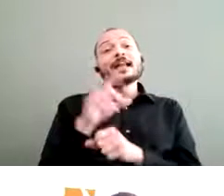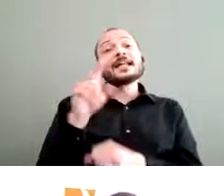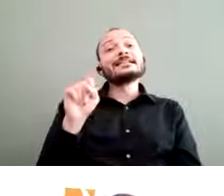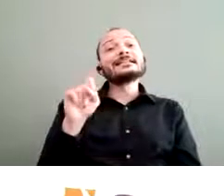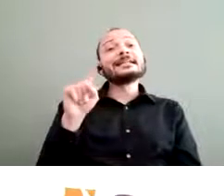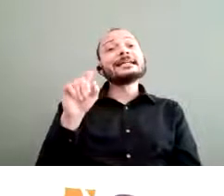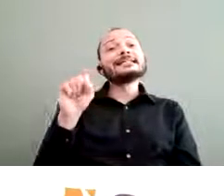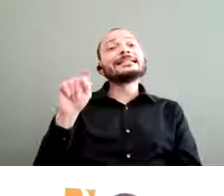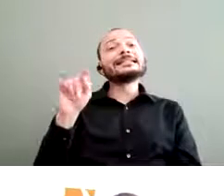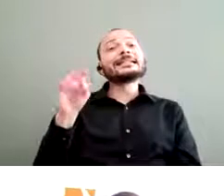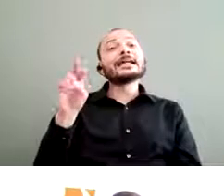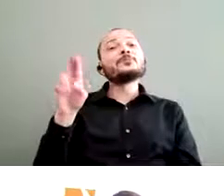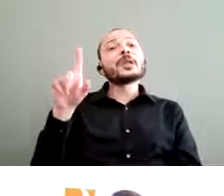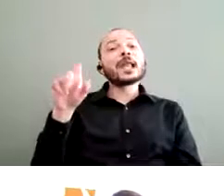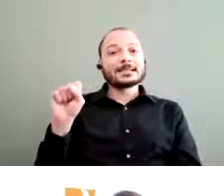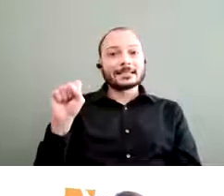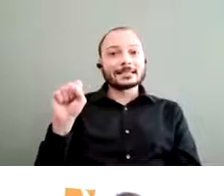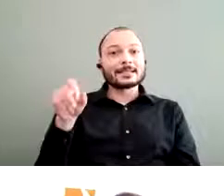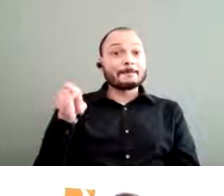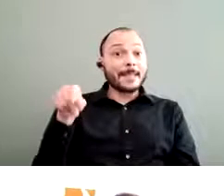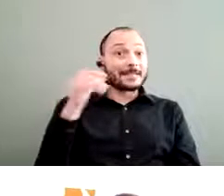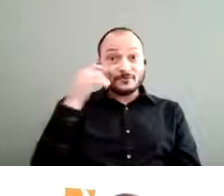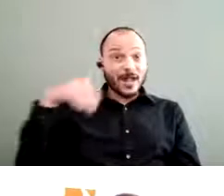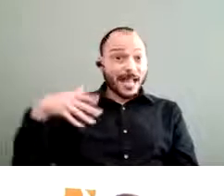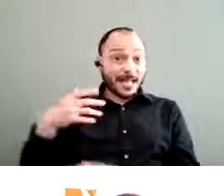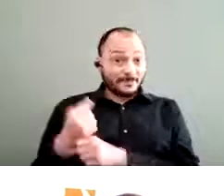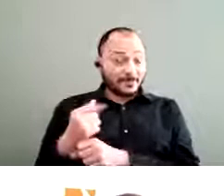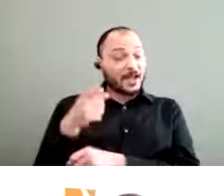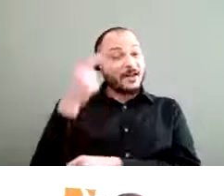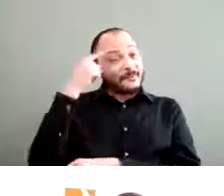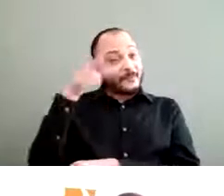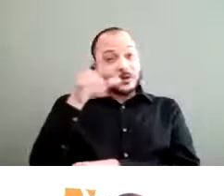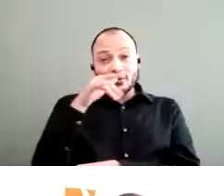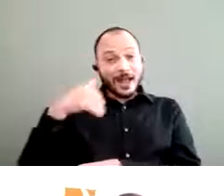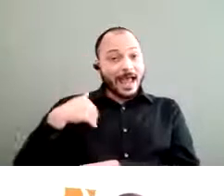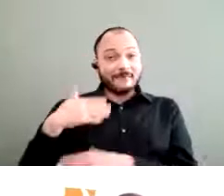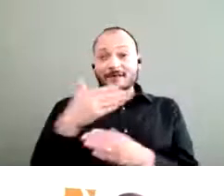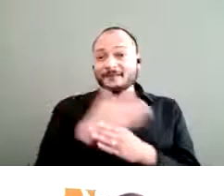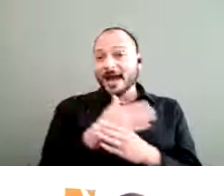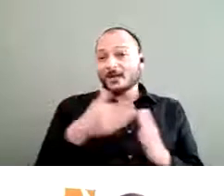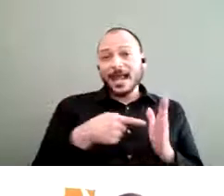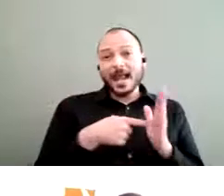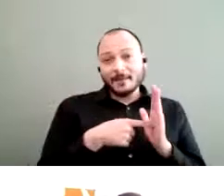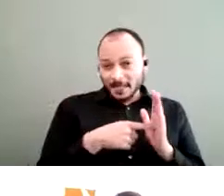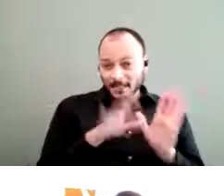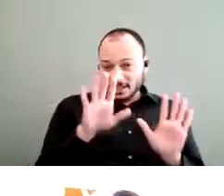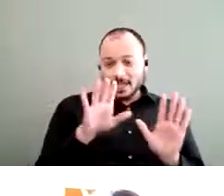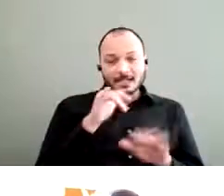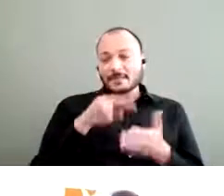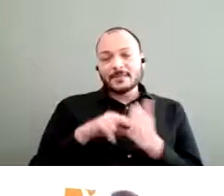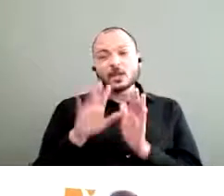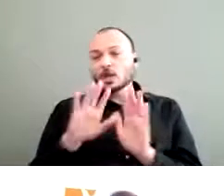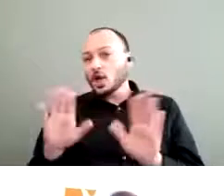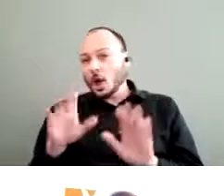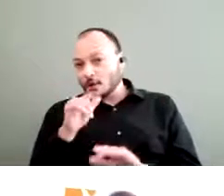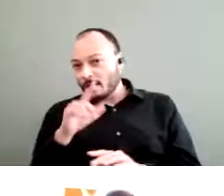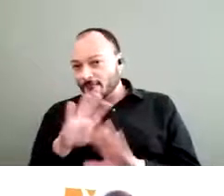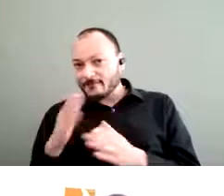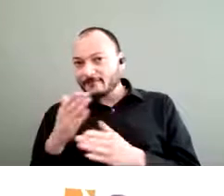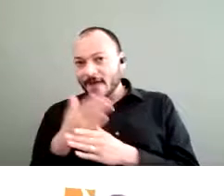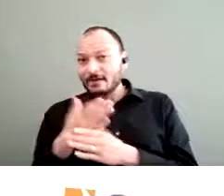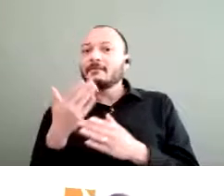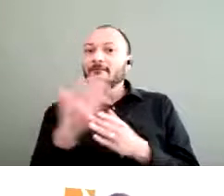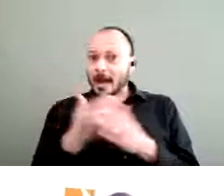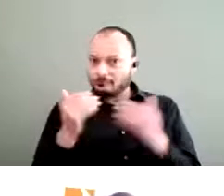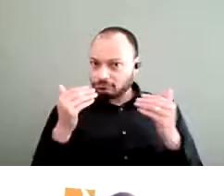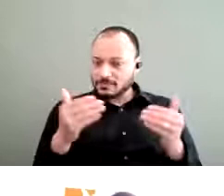you haven't received them yet. So just because you don't have a filing obligation does not mean don't file. So this is a good chart to